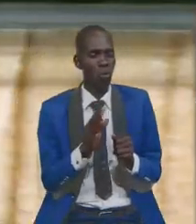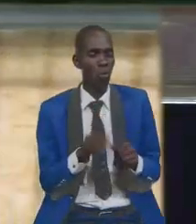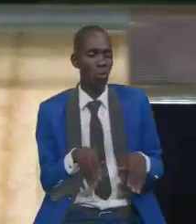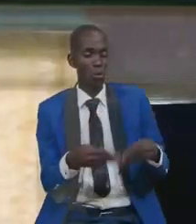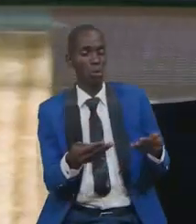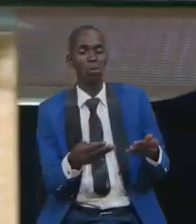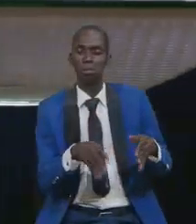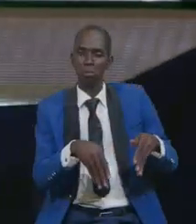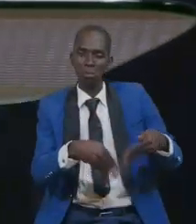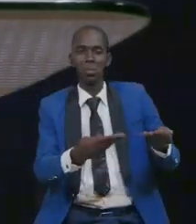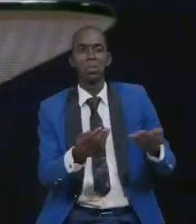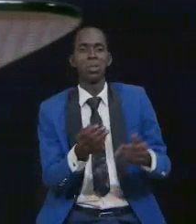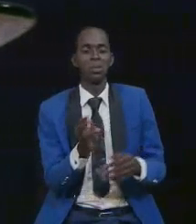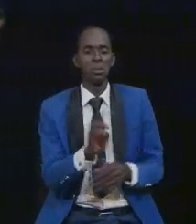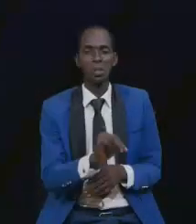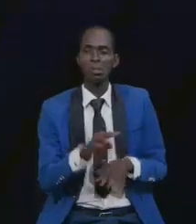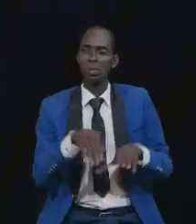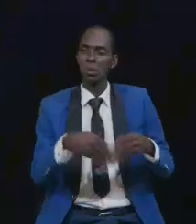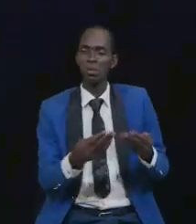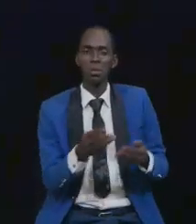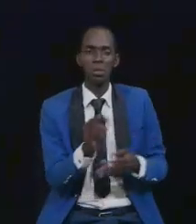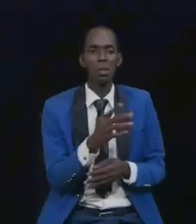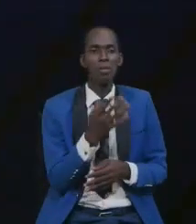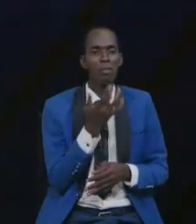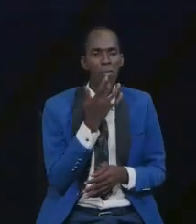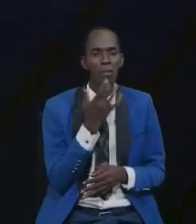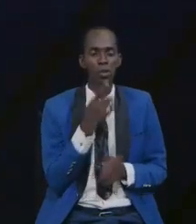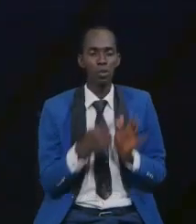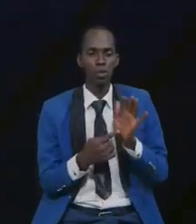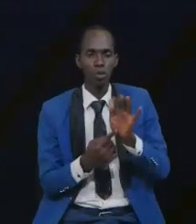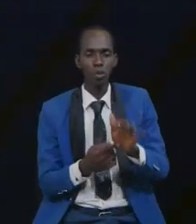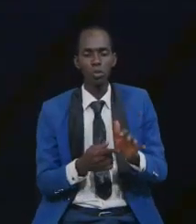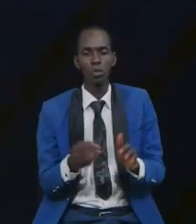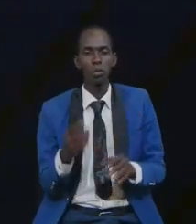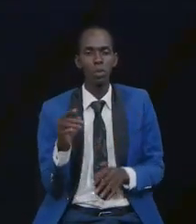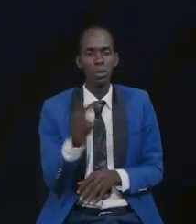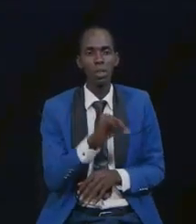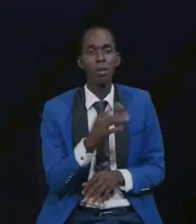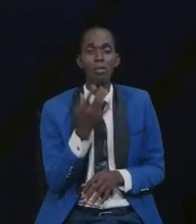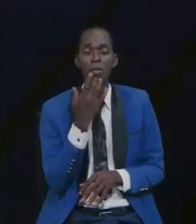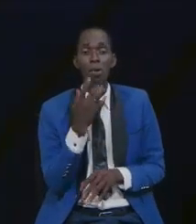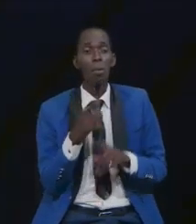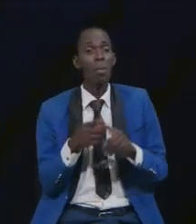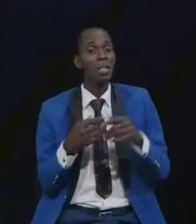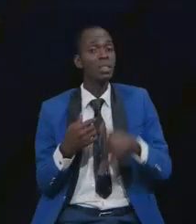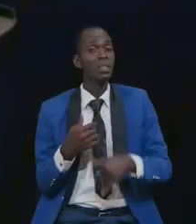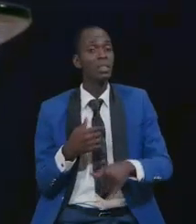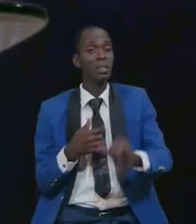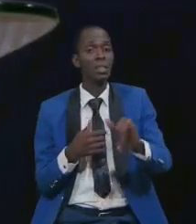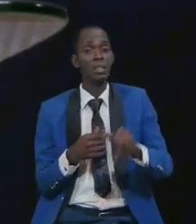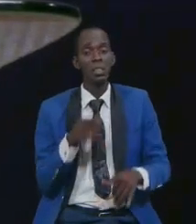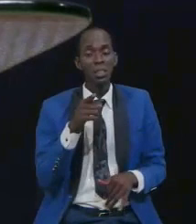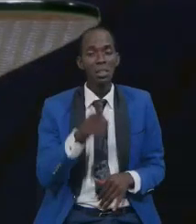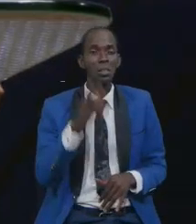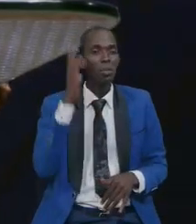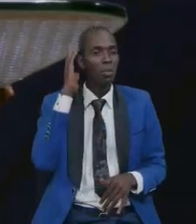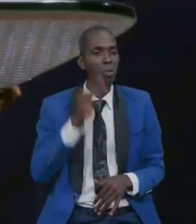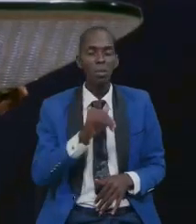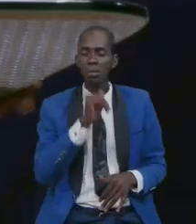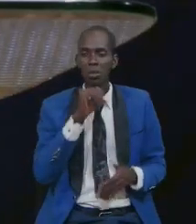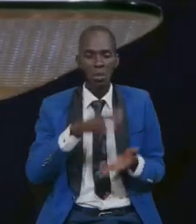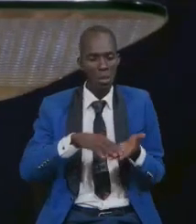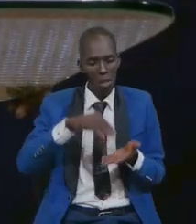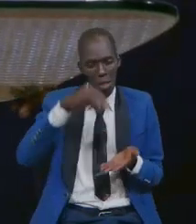It says, let favor be showed to the wicked, yet will he not